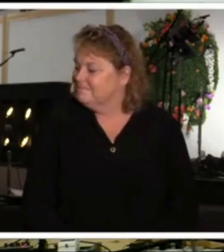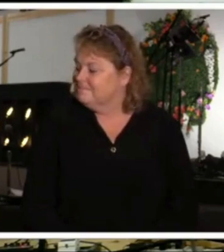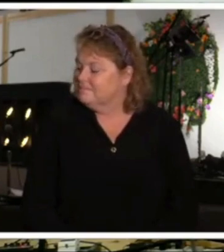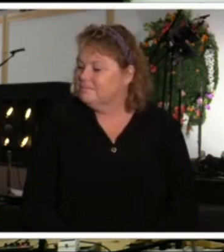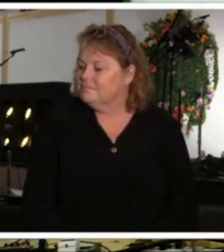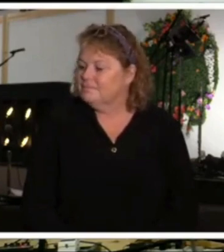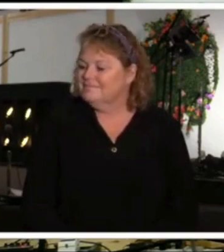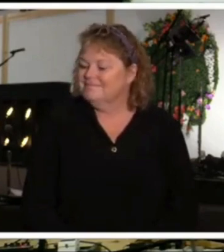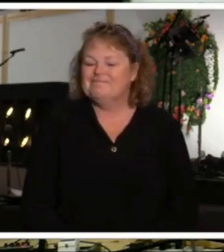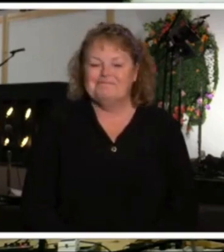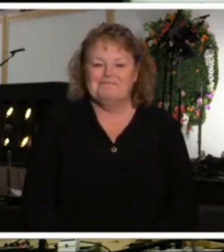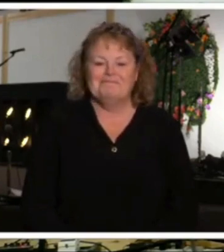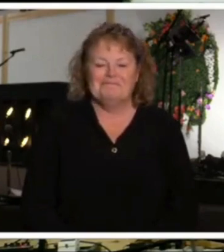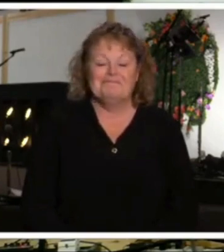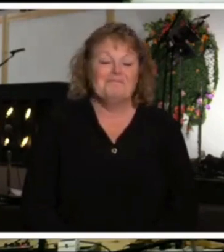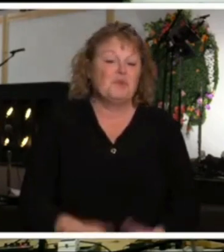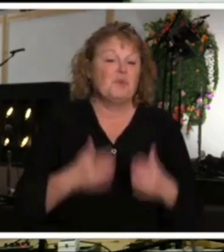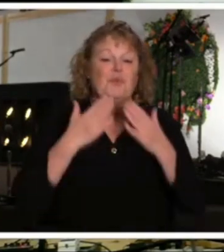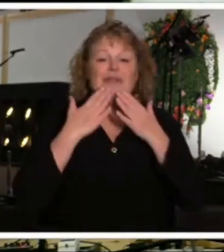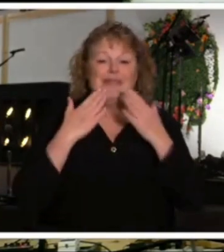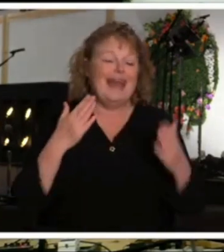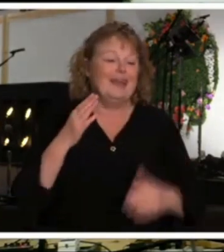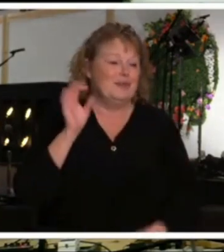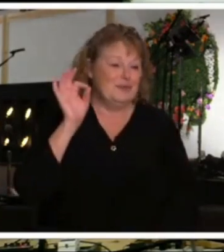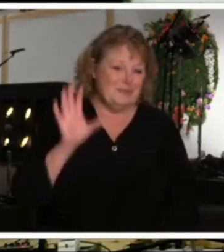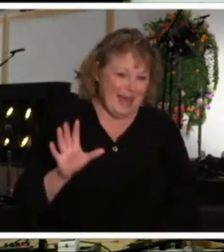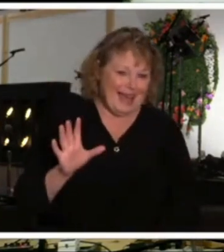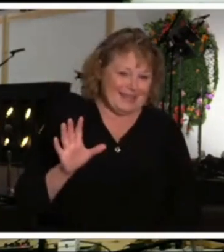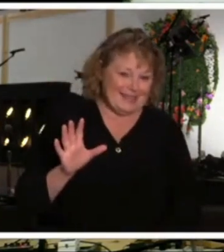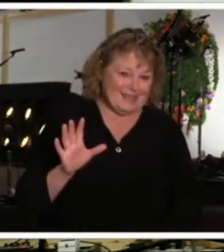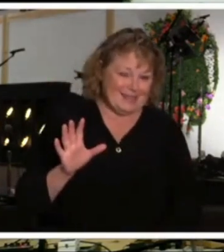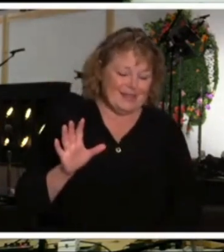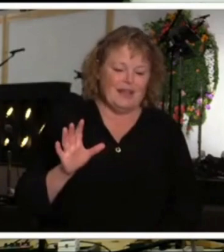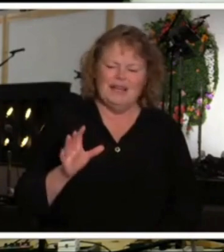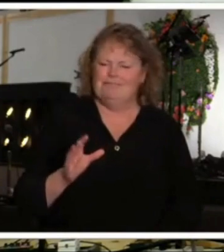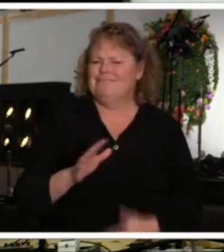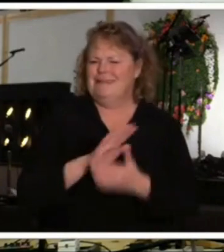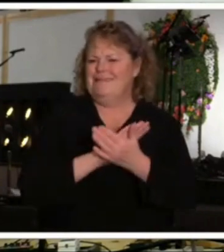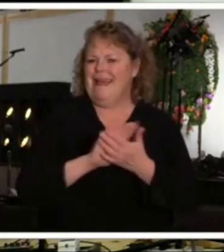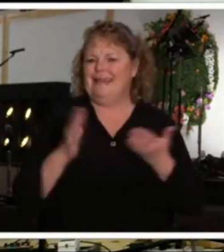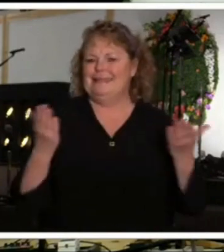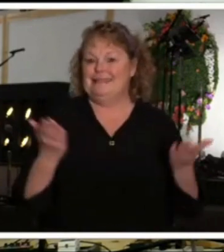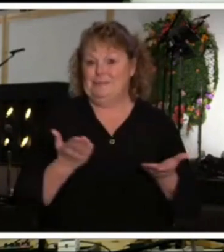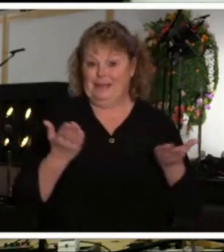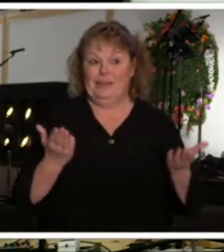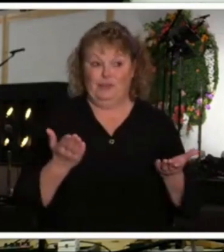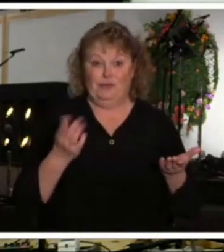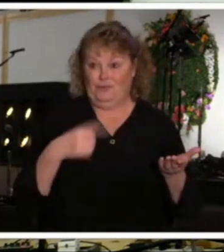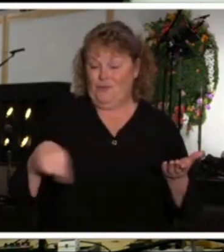sir. Thank you. Thank you, Pastor. It's always great to be here with you all.